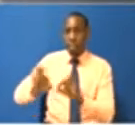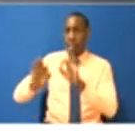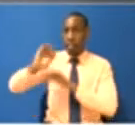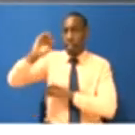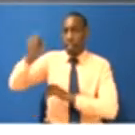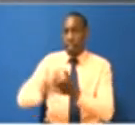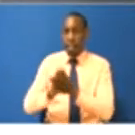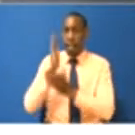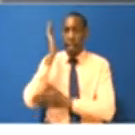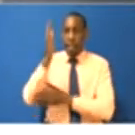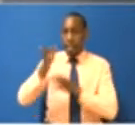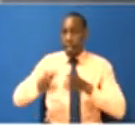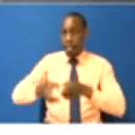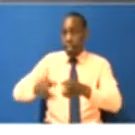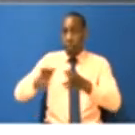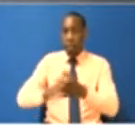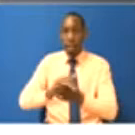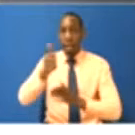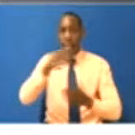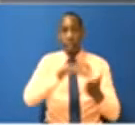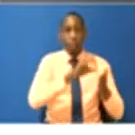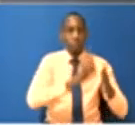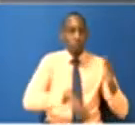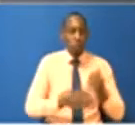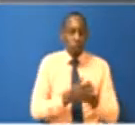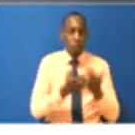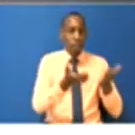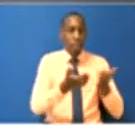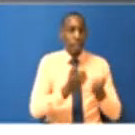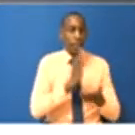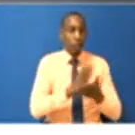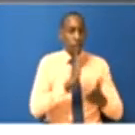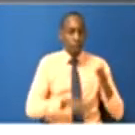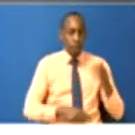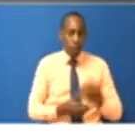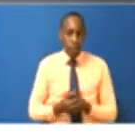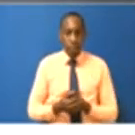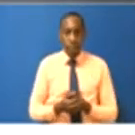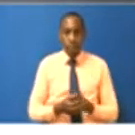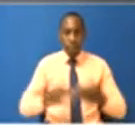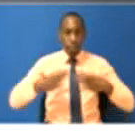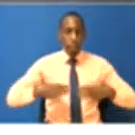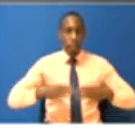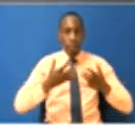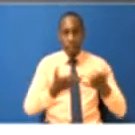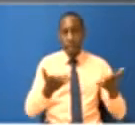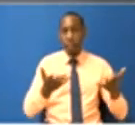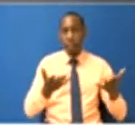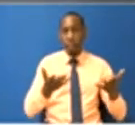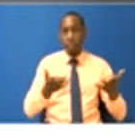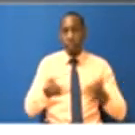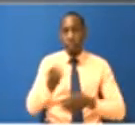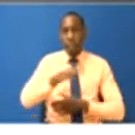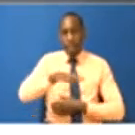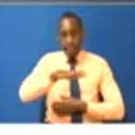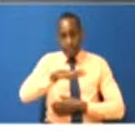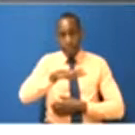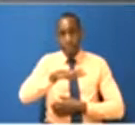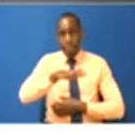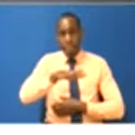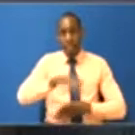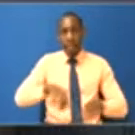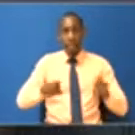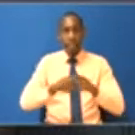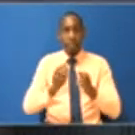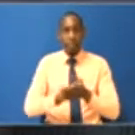with an expressway and on the other hand the need to ensure that this resident of the informal settlement